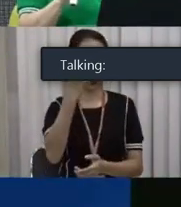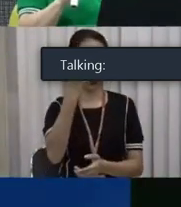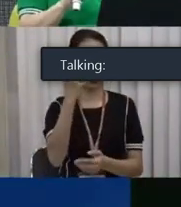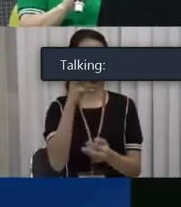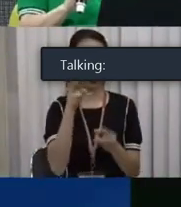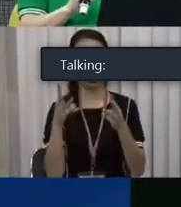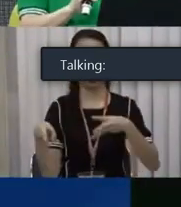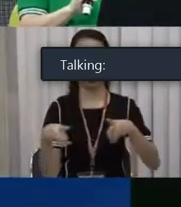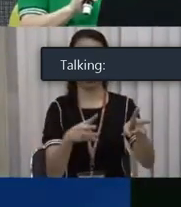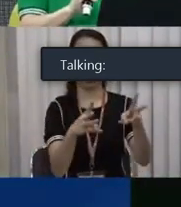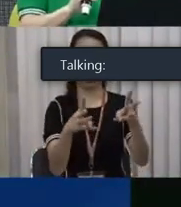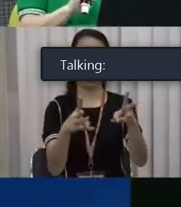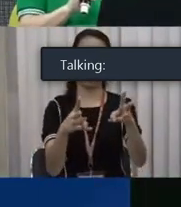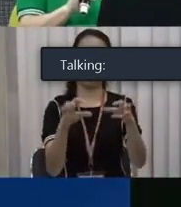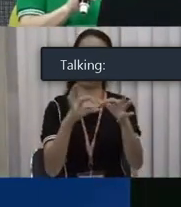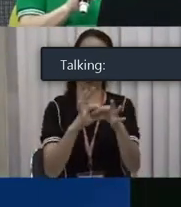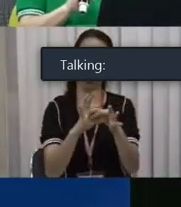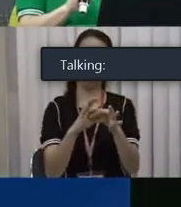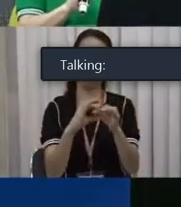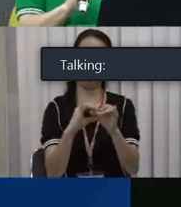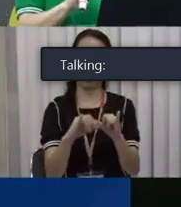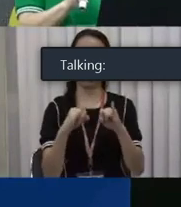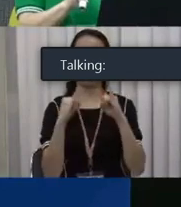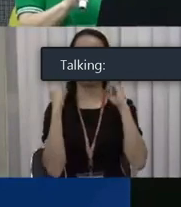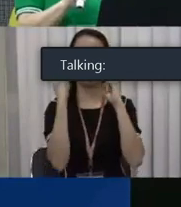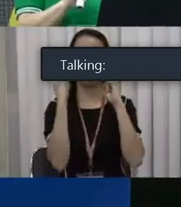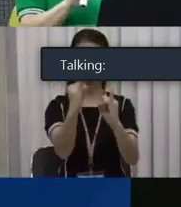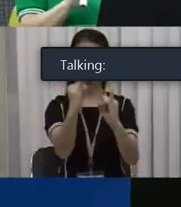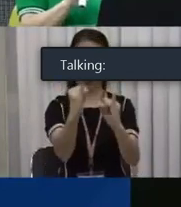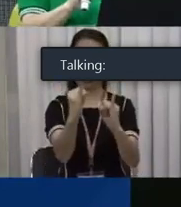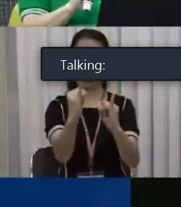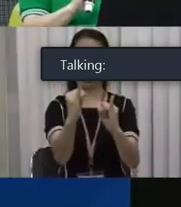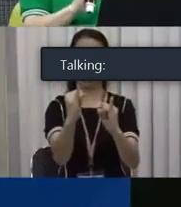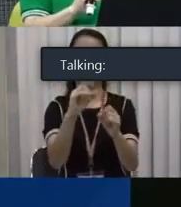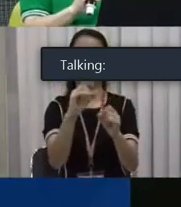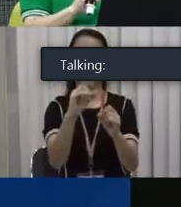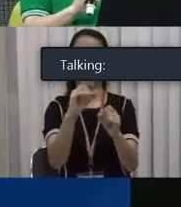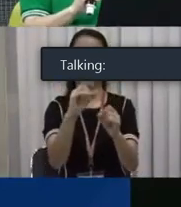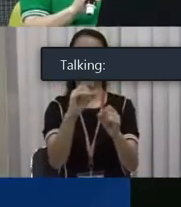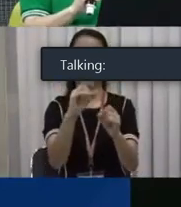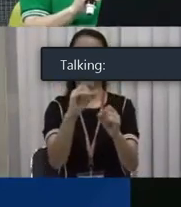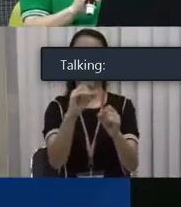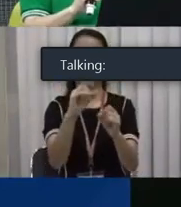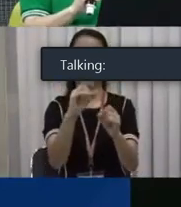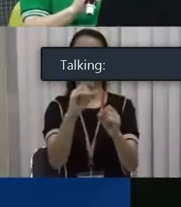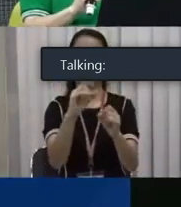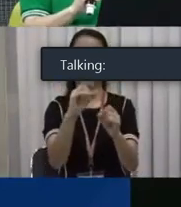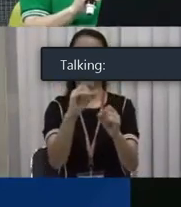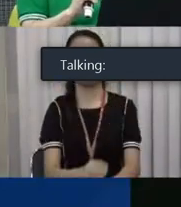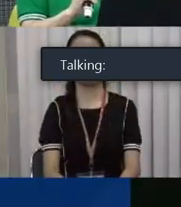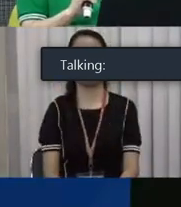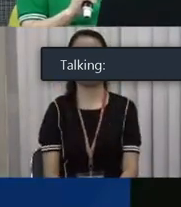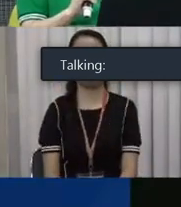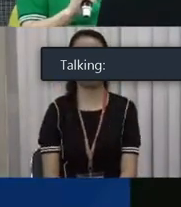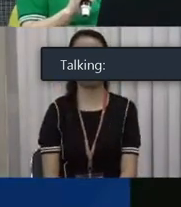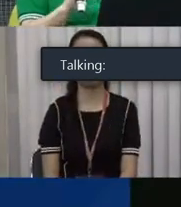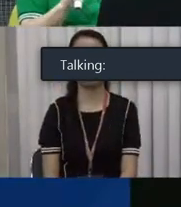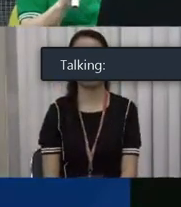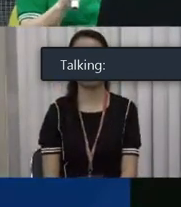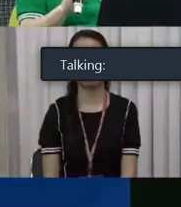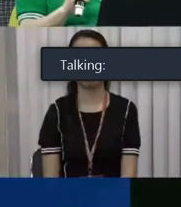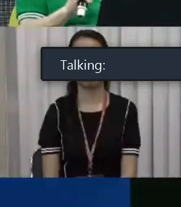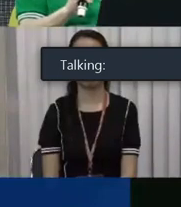of implementing the job bridging facilitation program of the department with the end goal